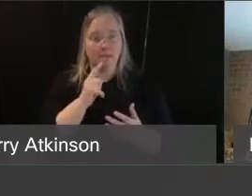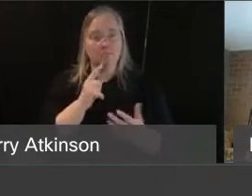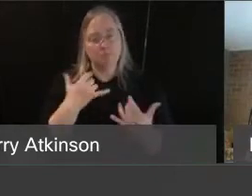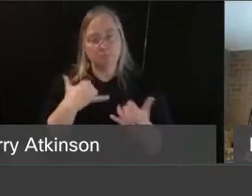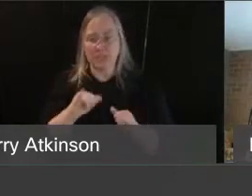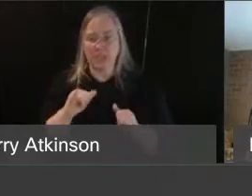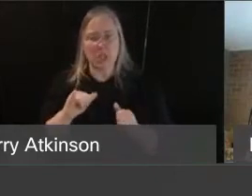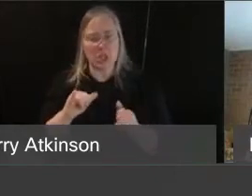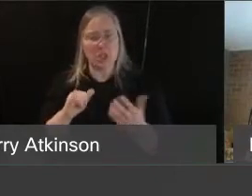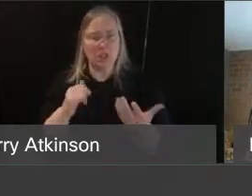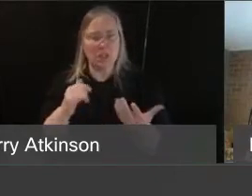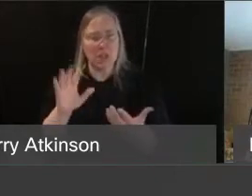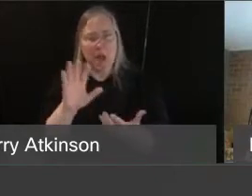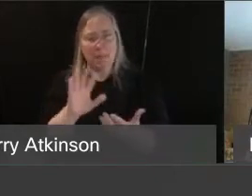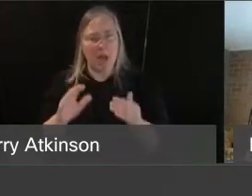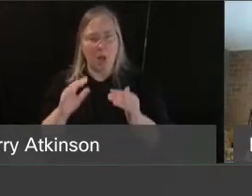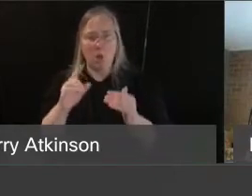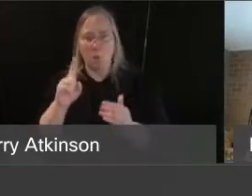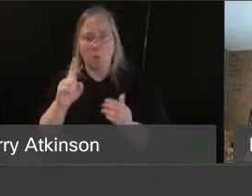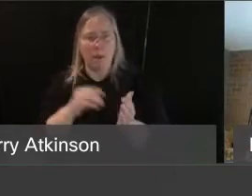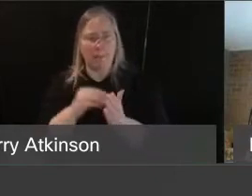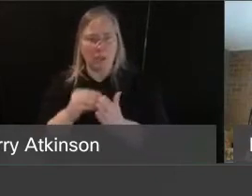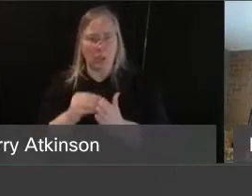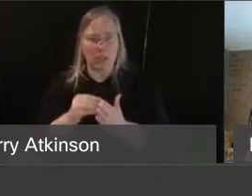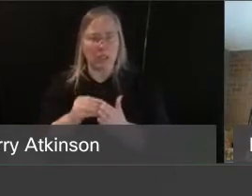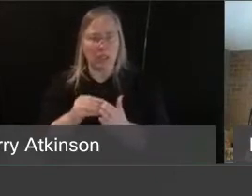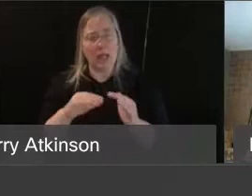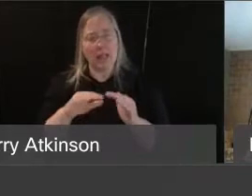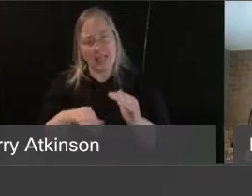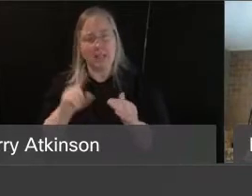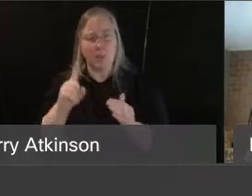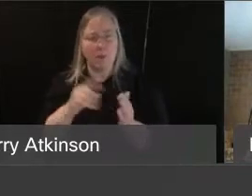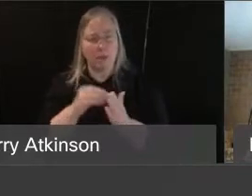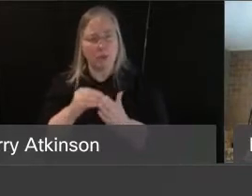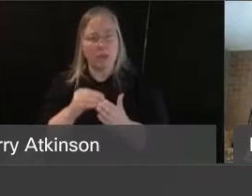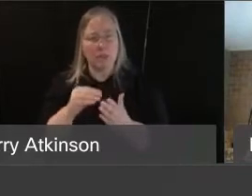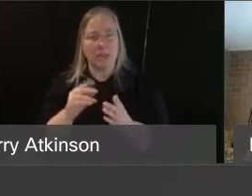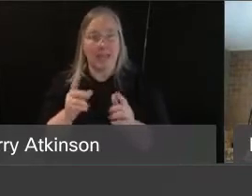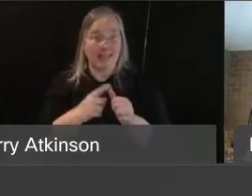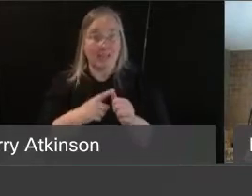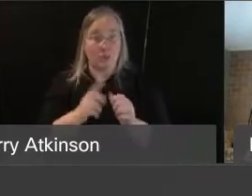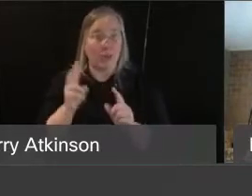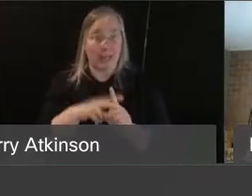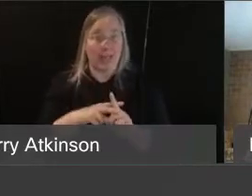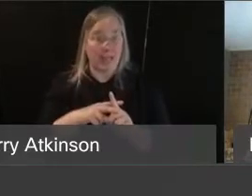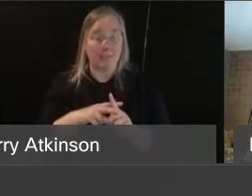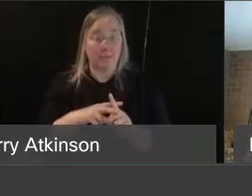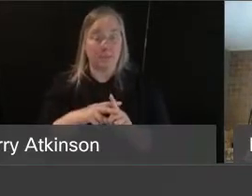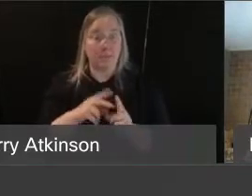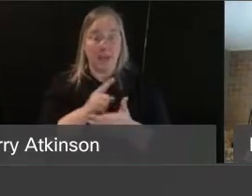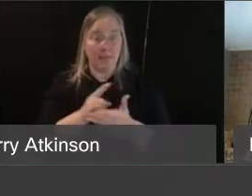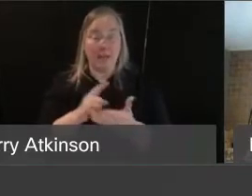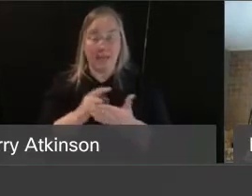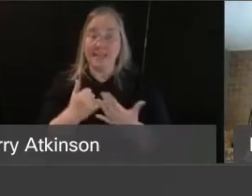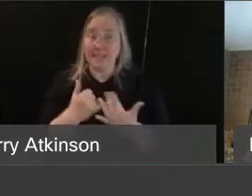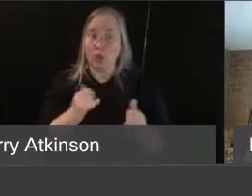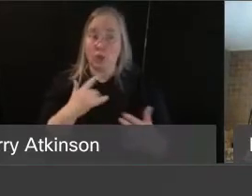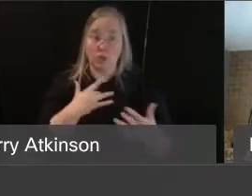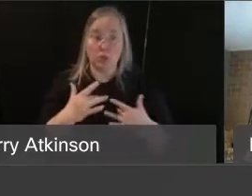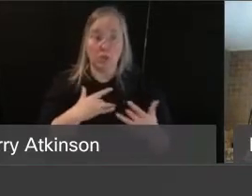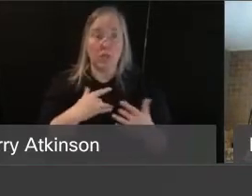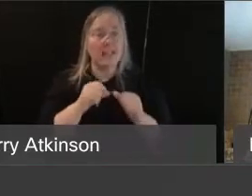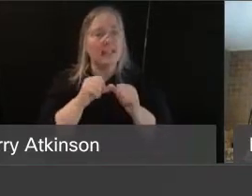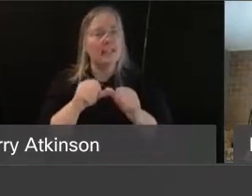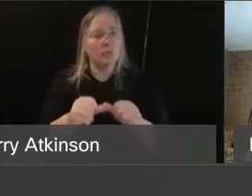little less than a million claims per week, initial claims per week. So it is kind of concerning. Continuous claims have sort